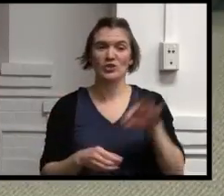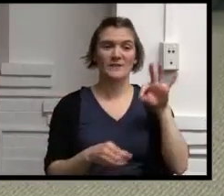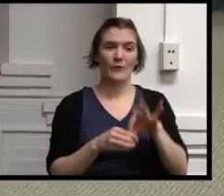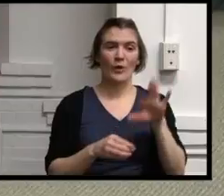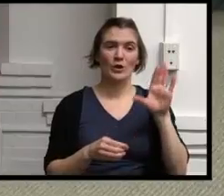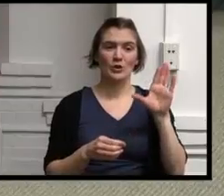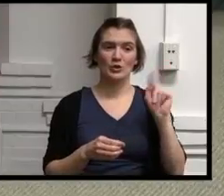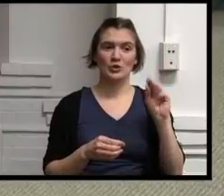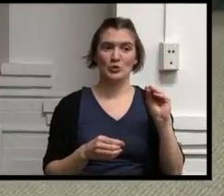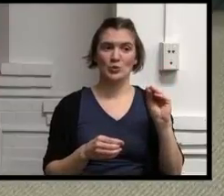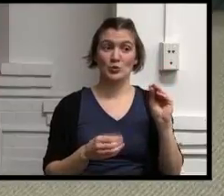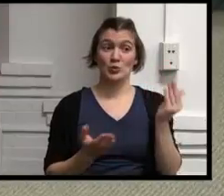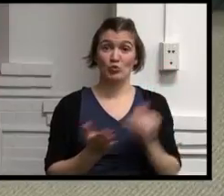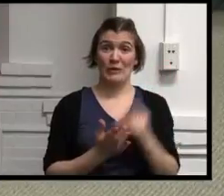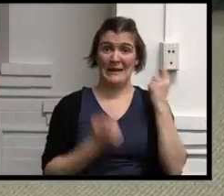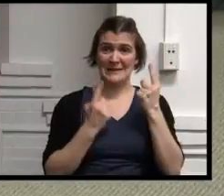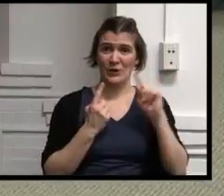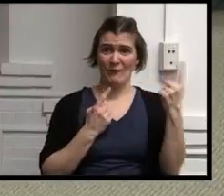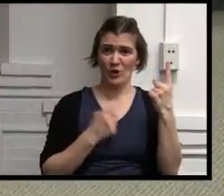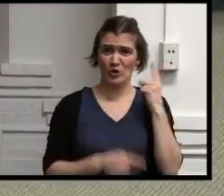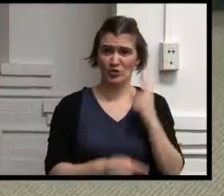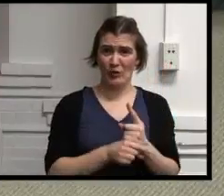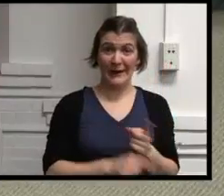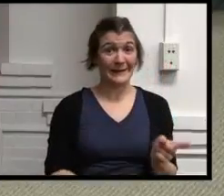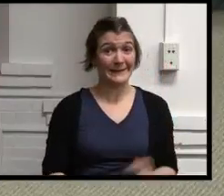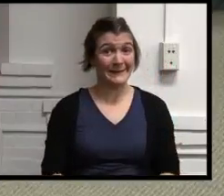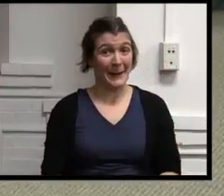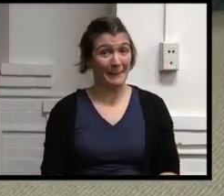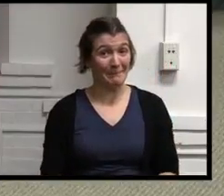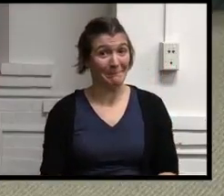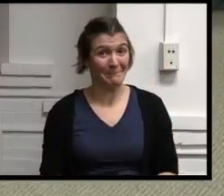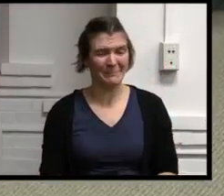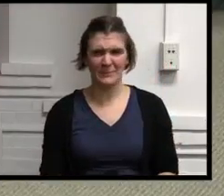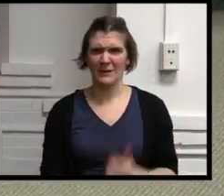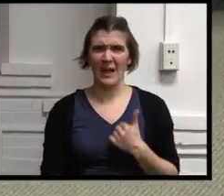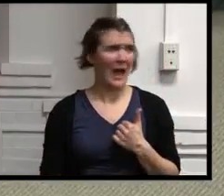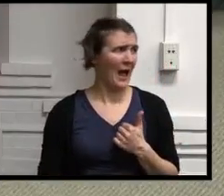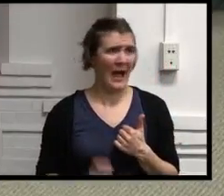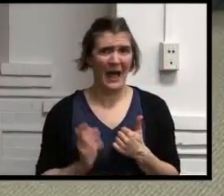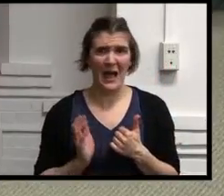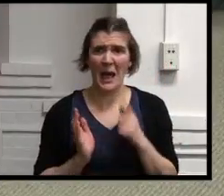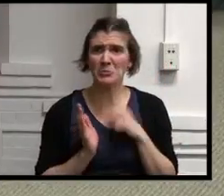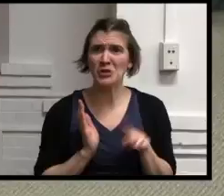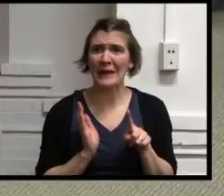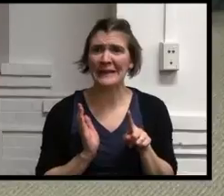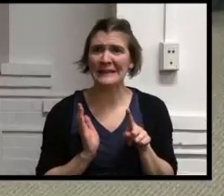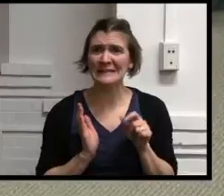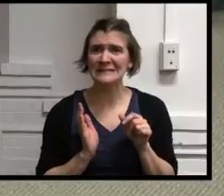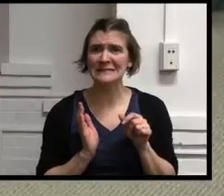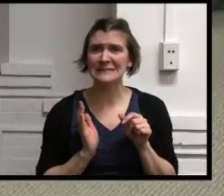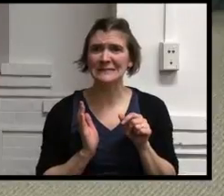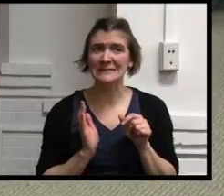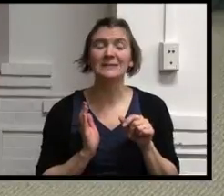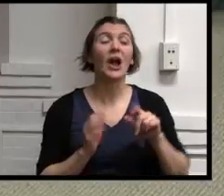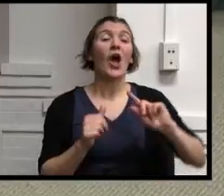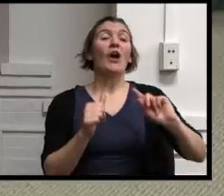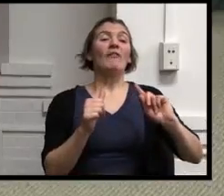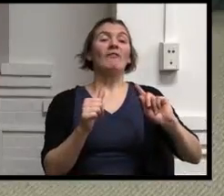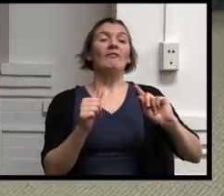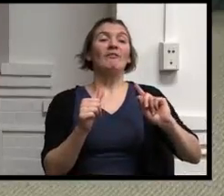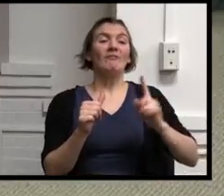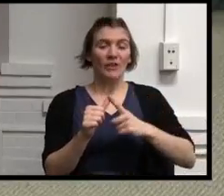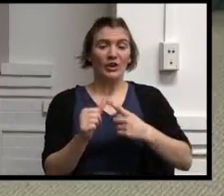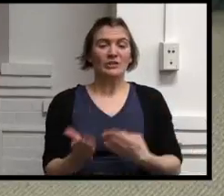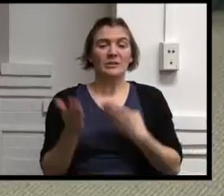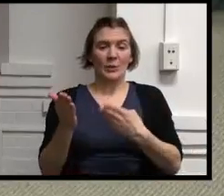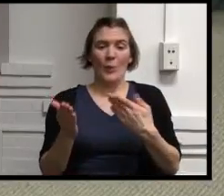first. If that's what your motion is for. Well, I think that's the Put first. that back on the table. I think that's the first motion that we